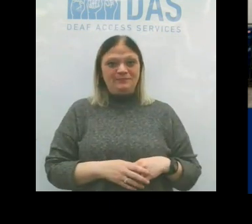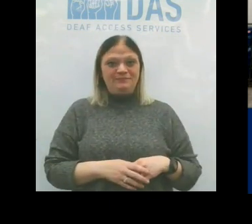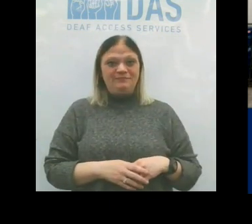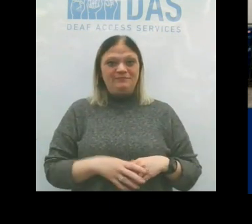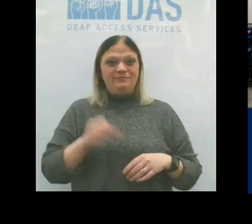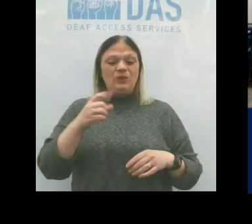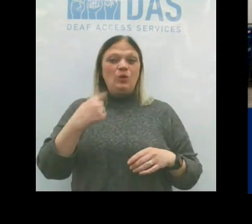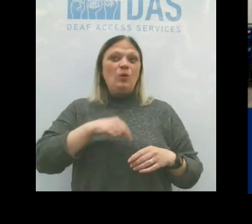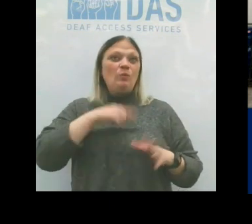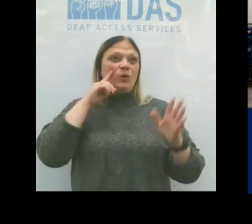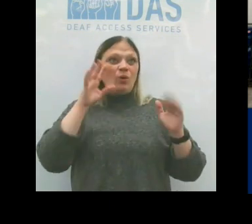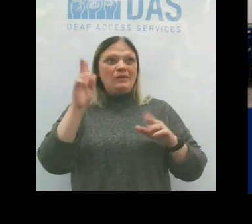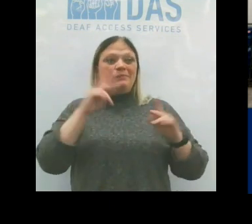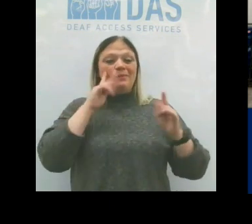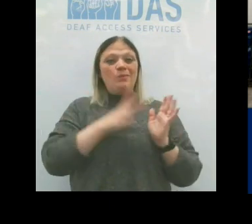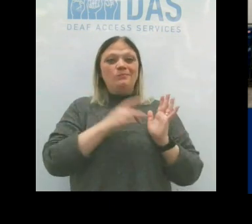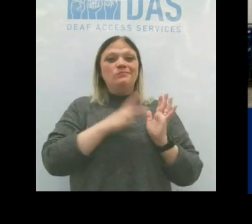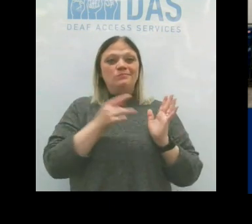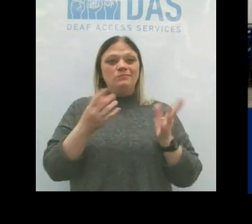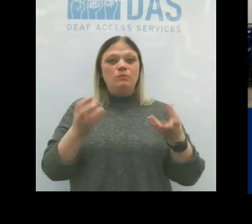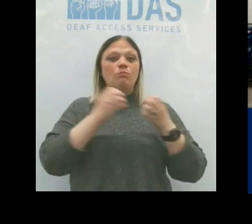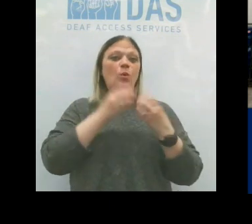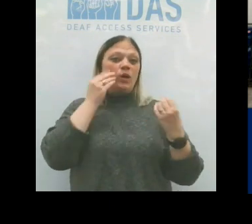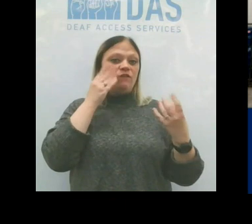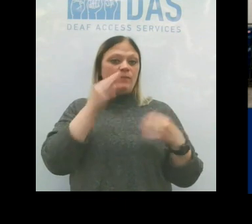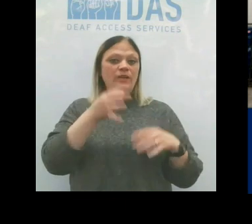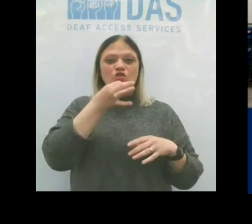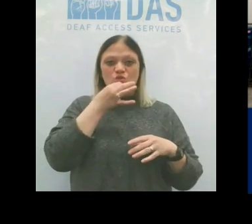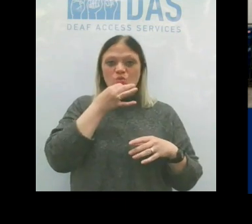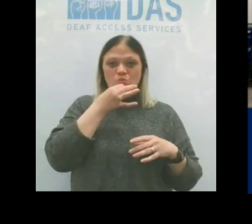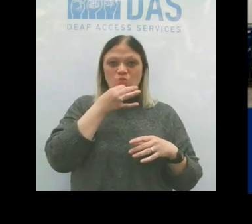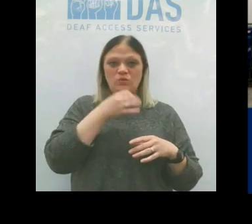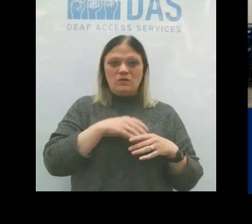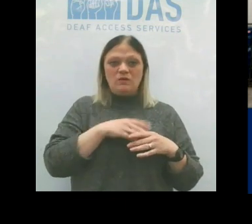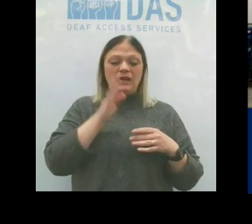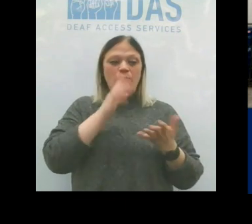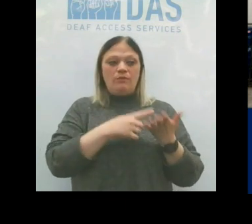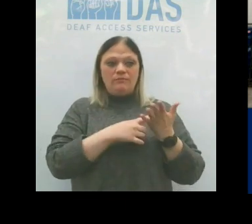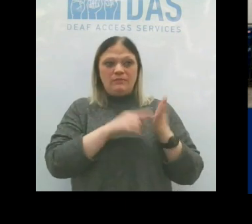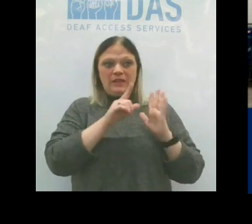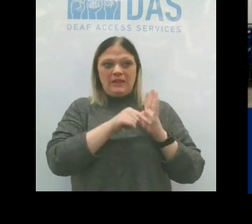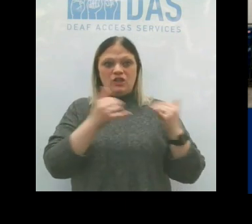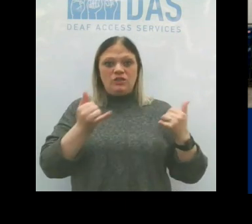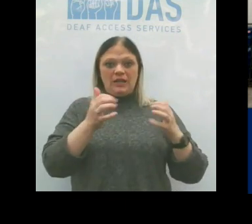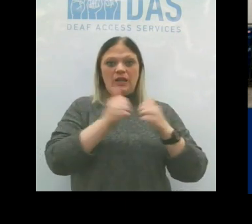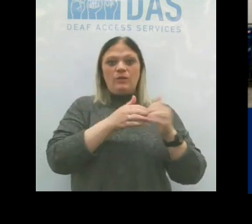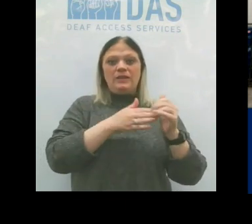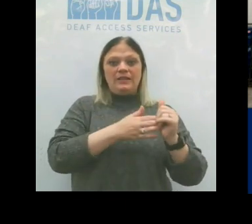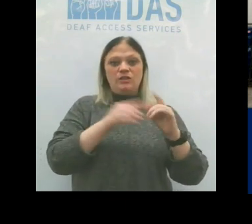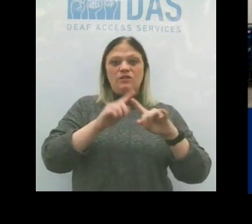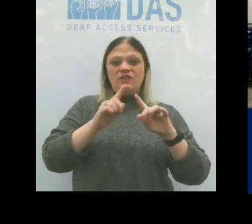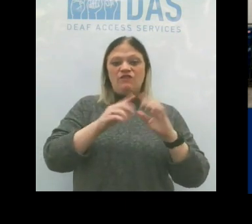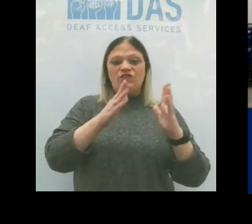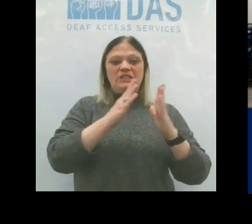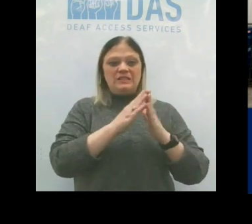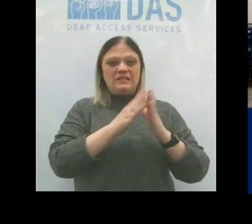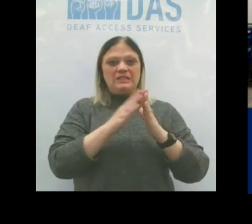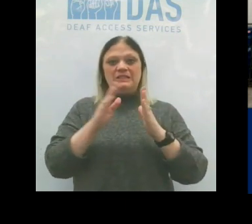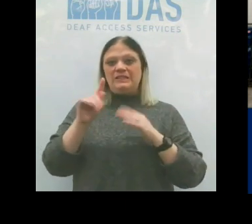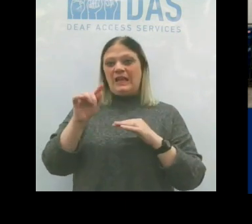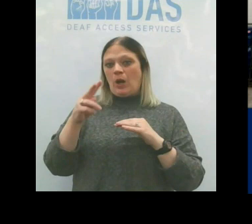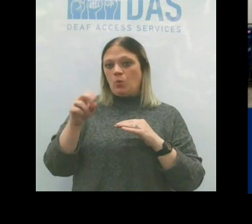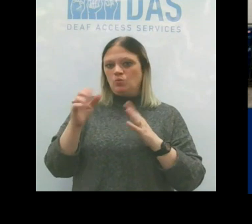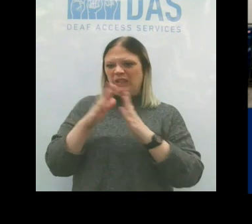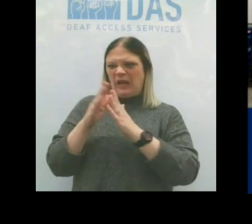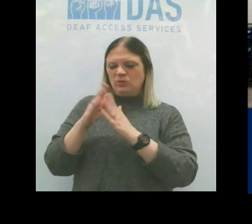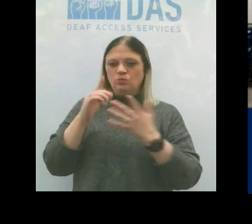people will take advantage of this. More info will be coming soon. I'm going to be talking later today with the leaders of cities and towns, explaining how they can